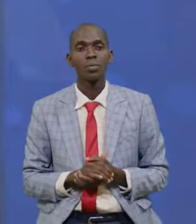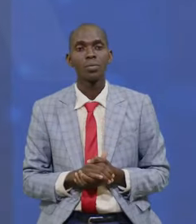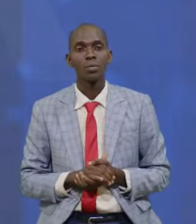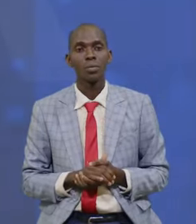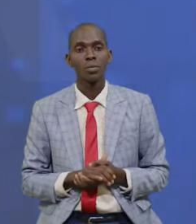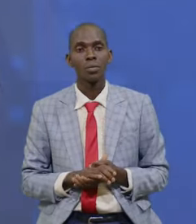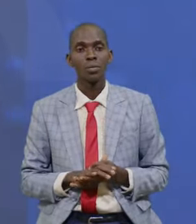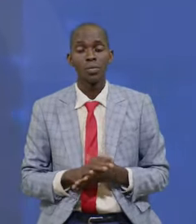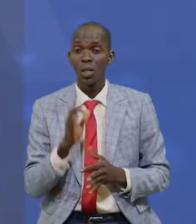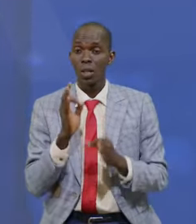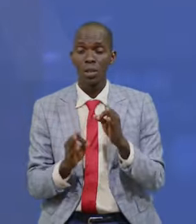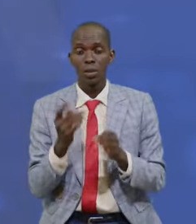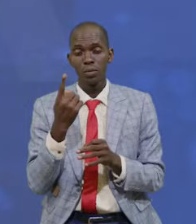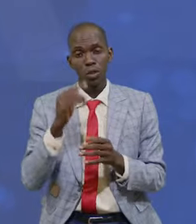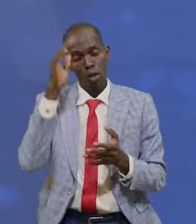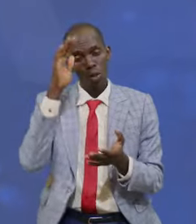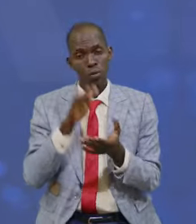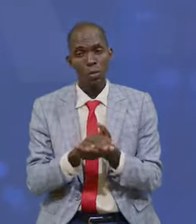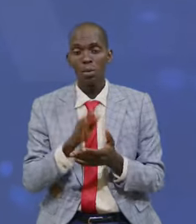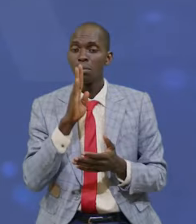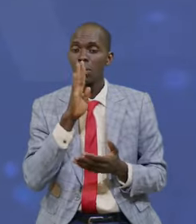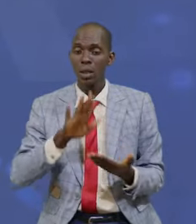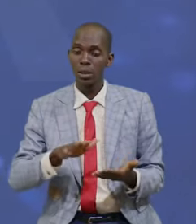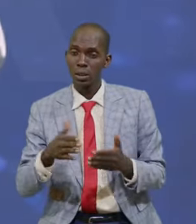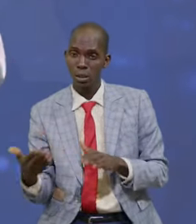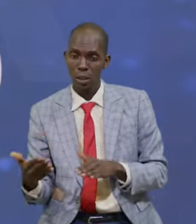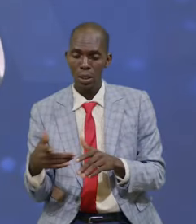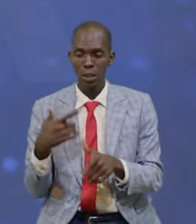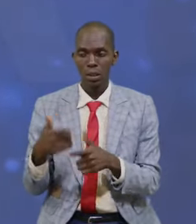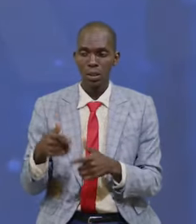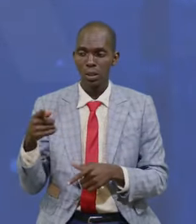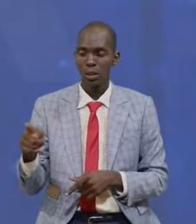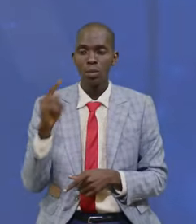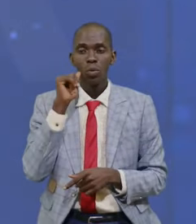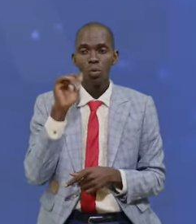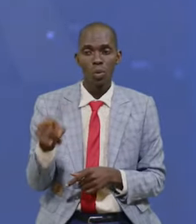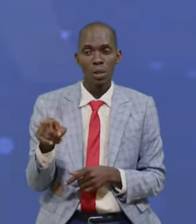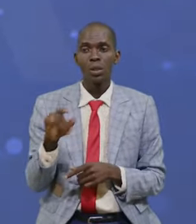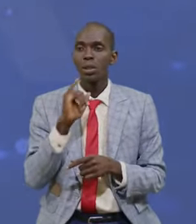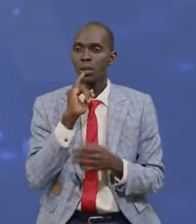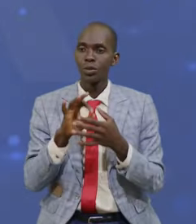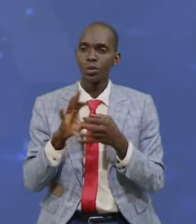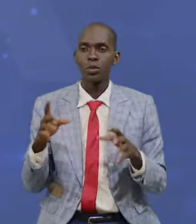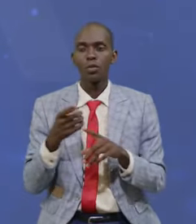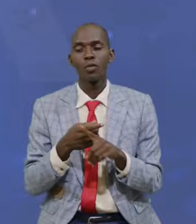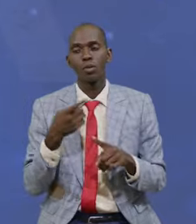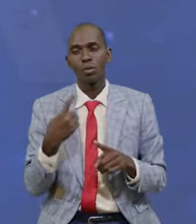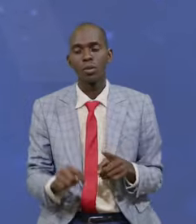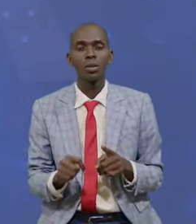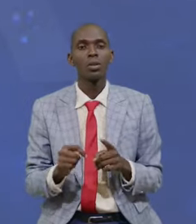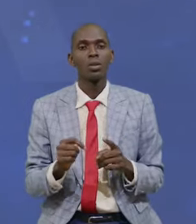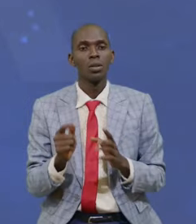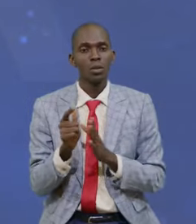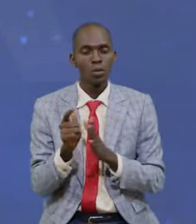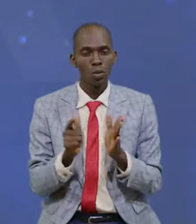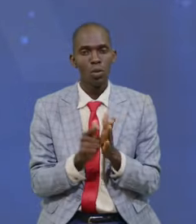the husband be dead, she is loosed from the law of the